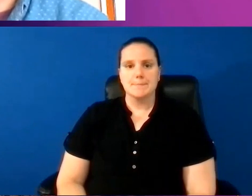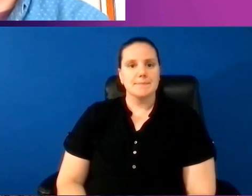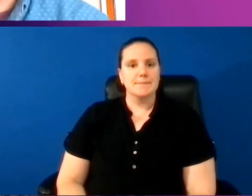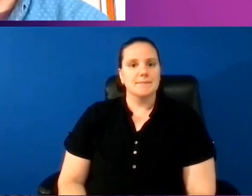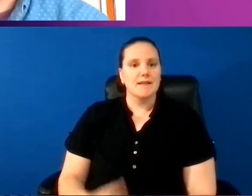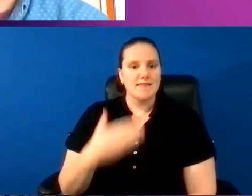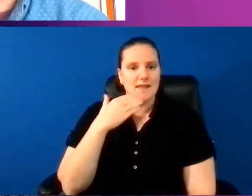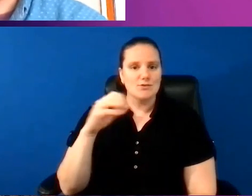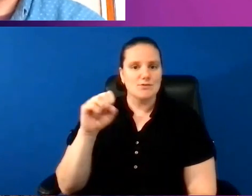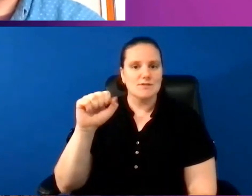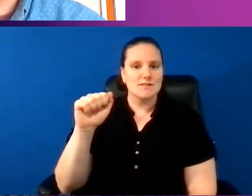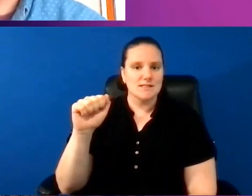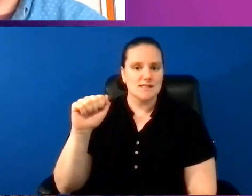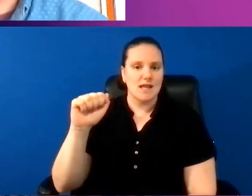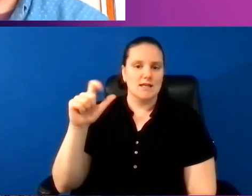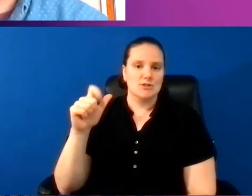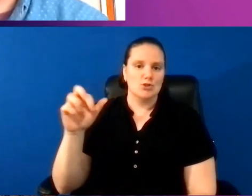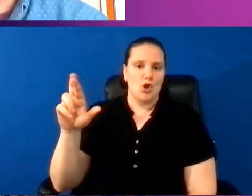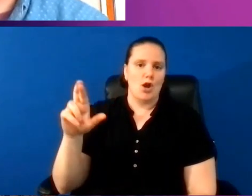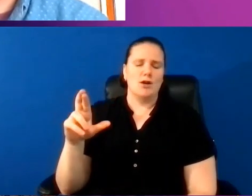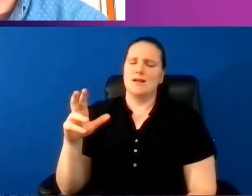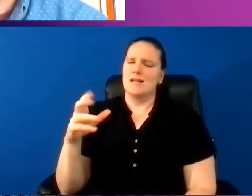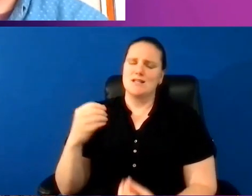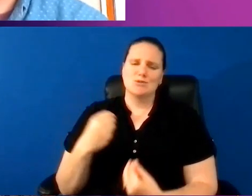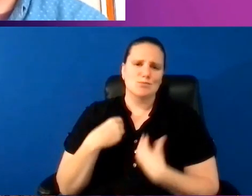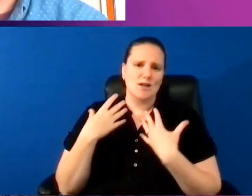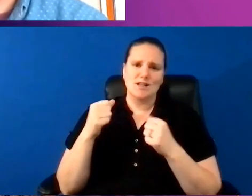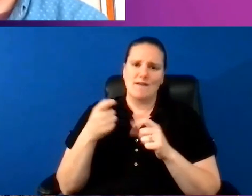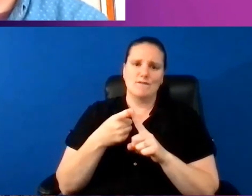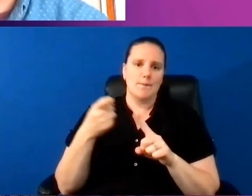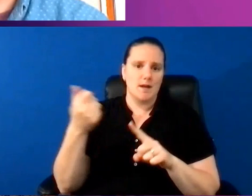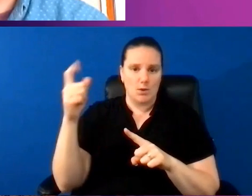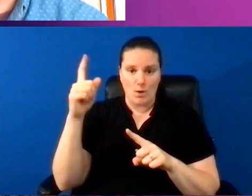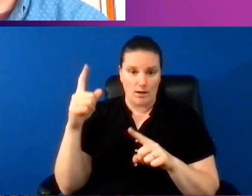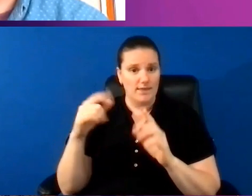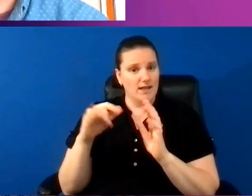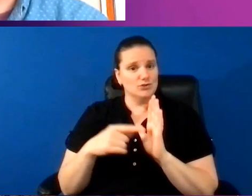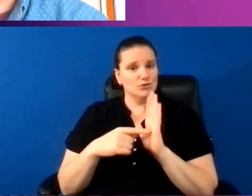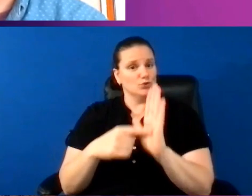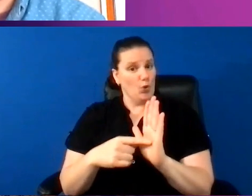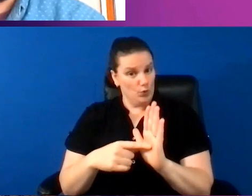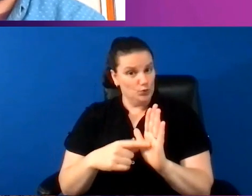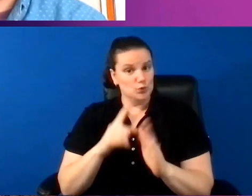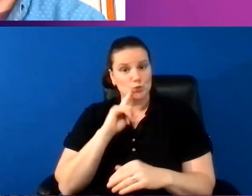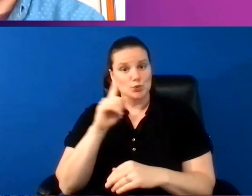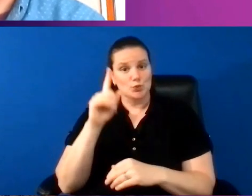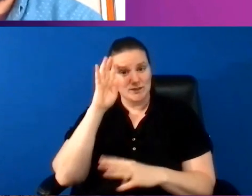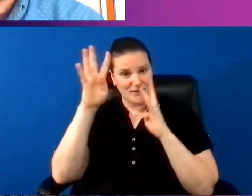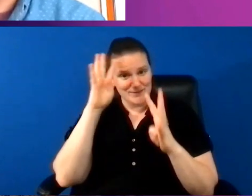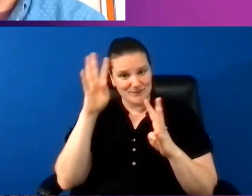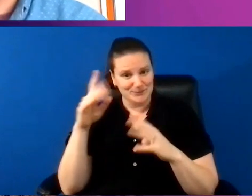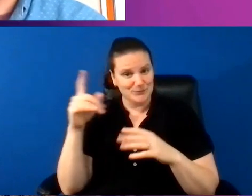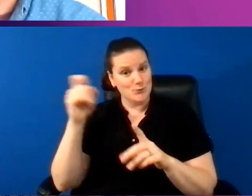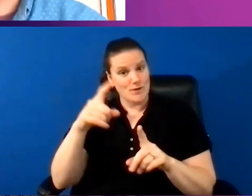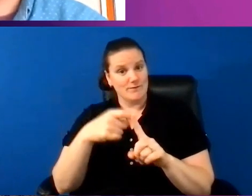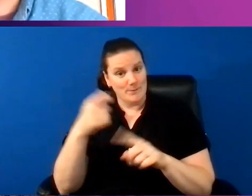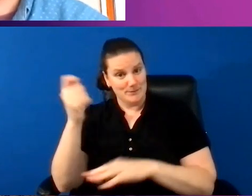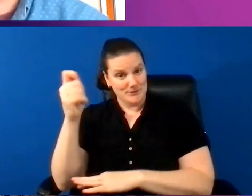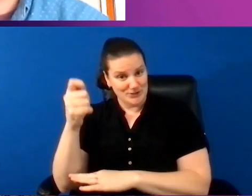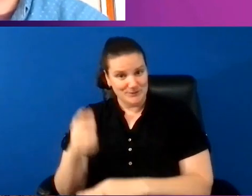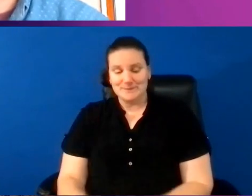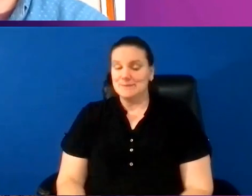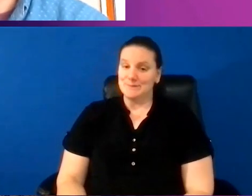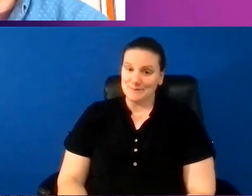Thank you, Cesar. Inspiration can certainly come from anywhere, and it is the sign of a true innovator. We have a question from our judges.